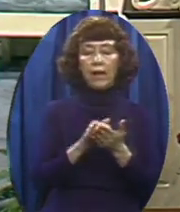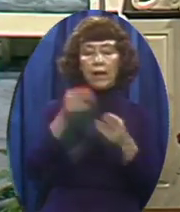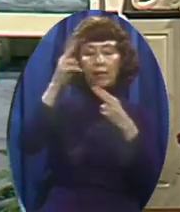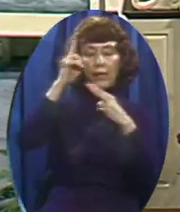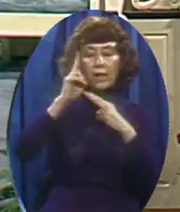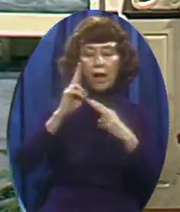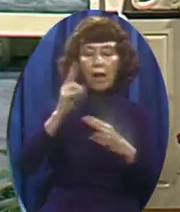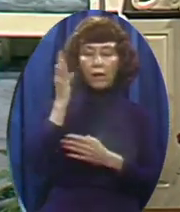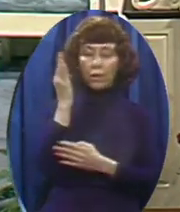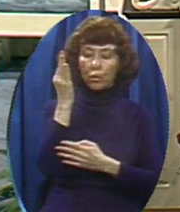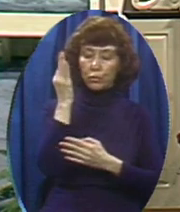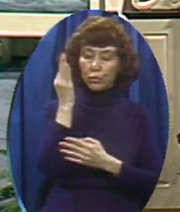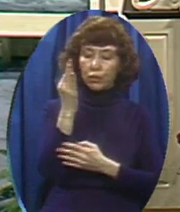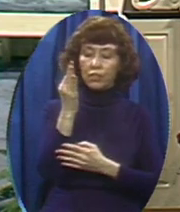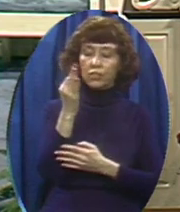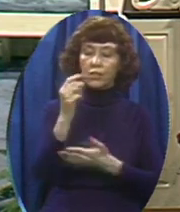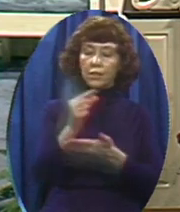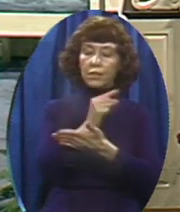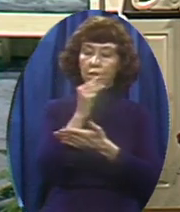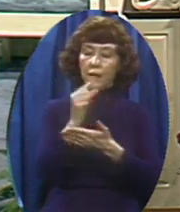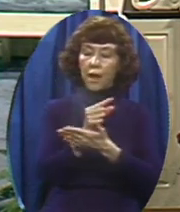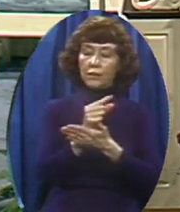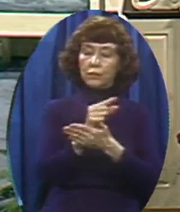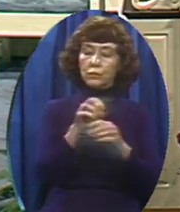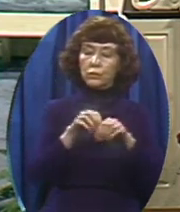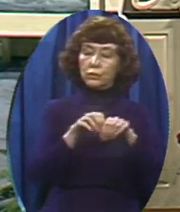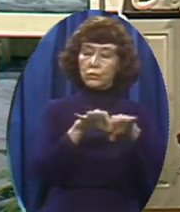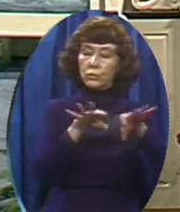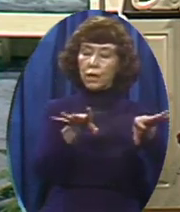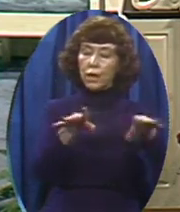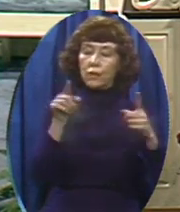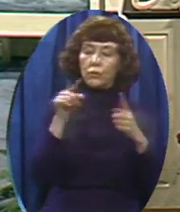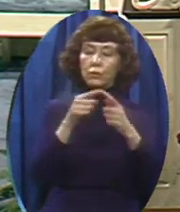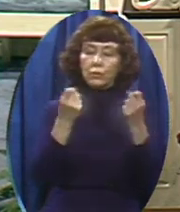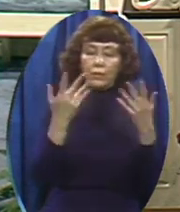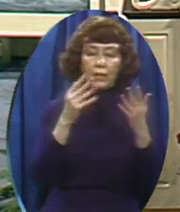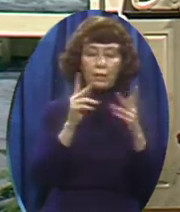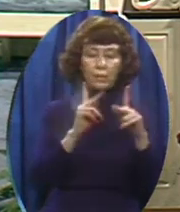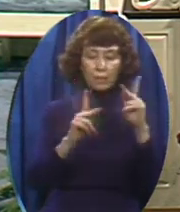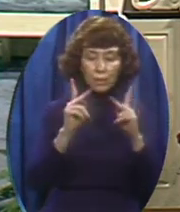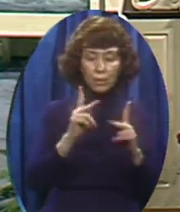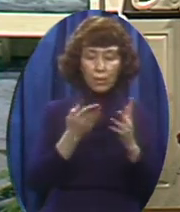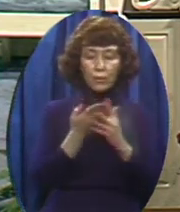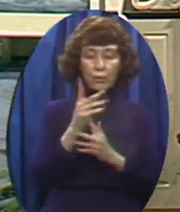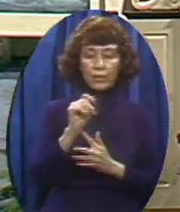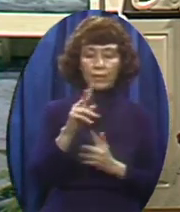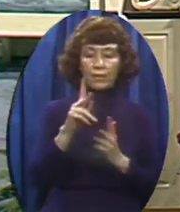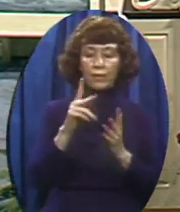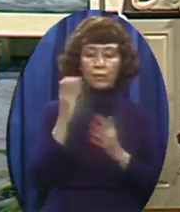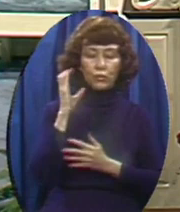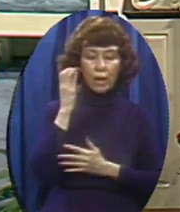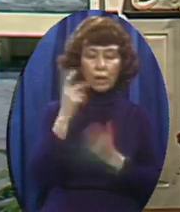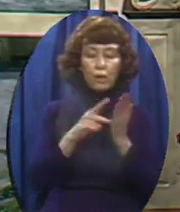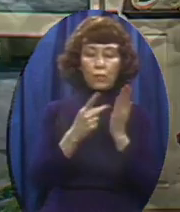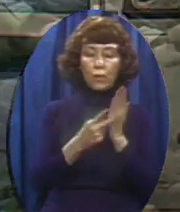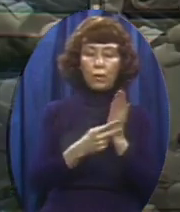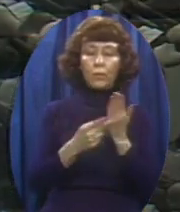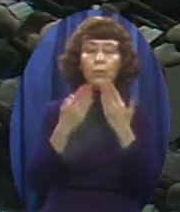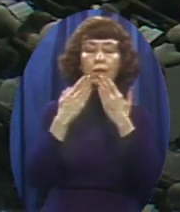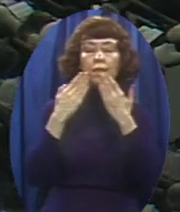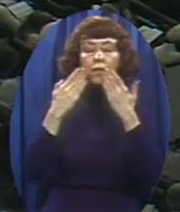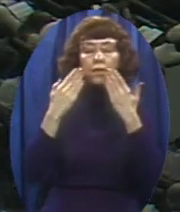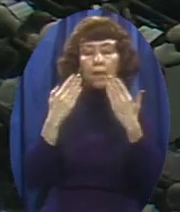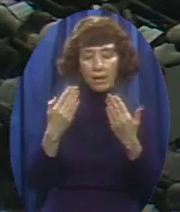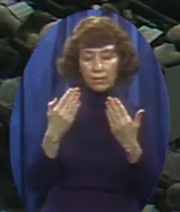millions through television and radio, again, we're not worthy, but we are grateful. Bless your word today and help people